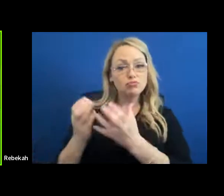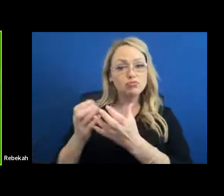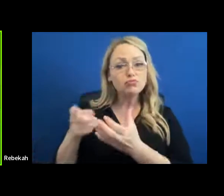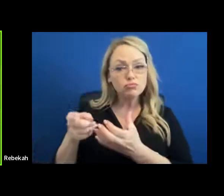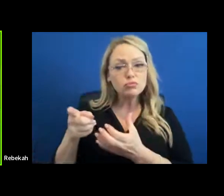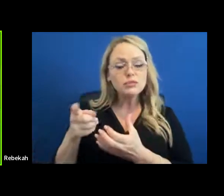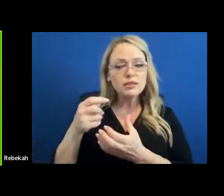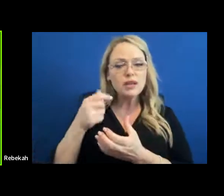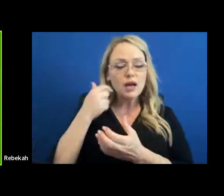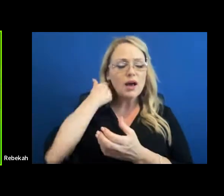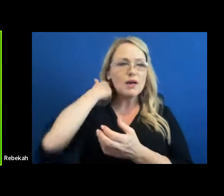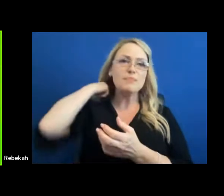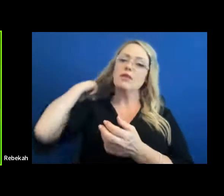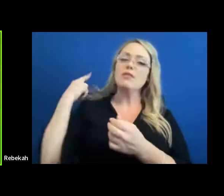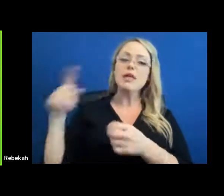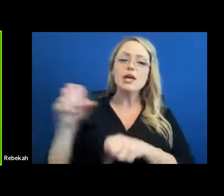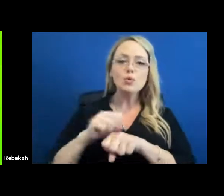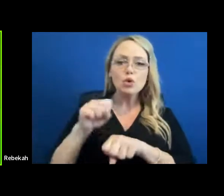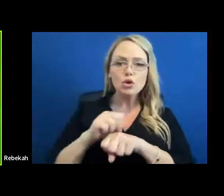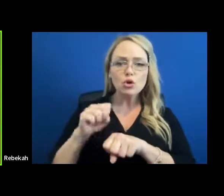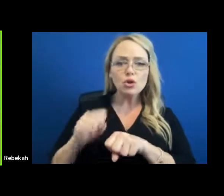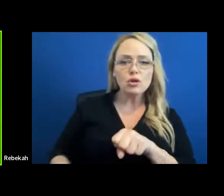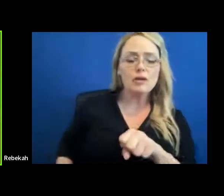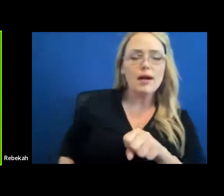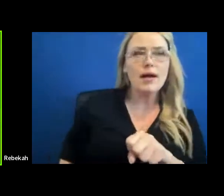a nonprofit that works on